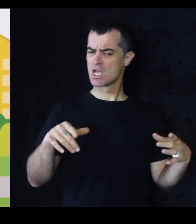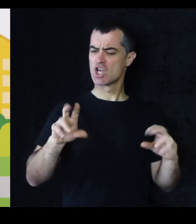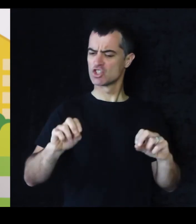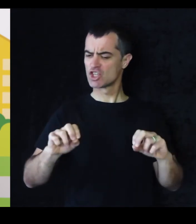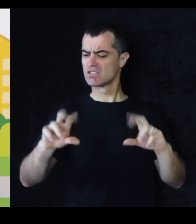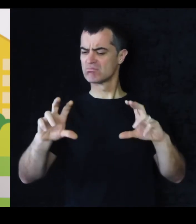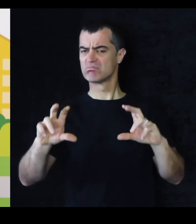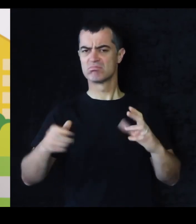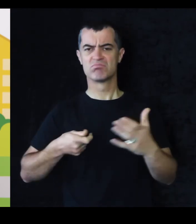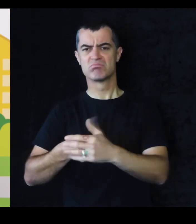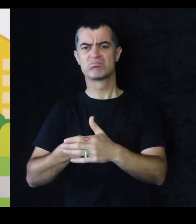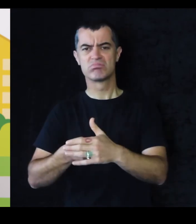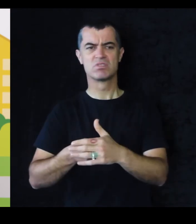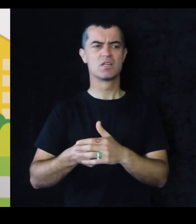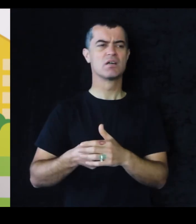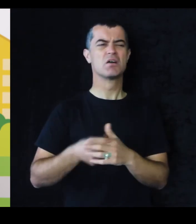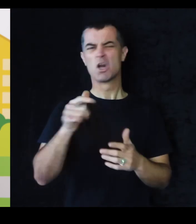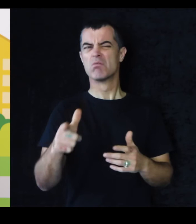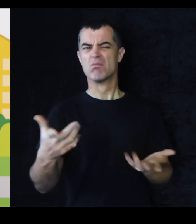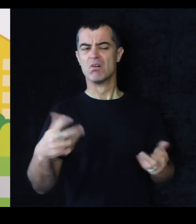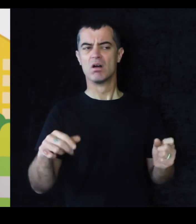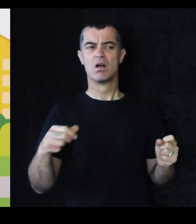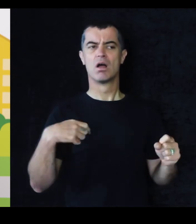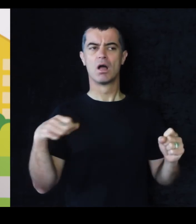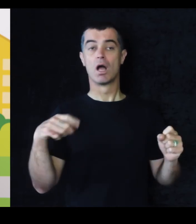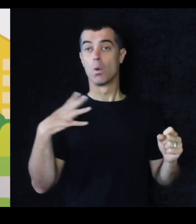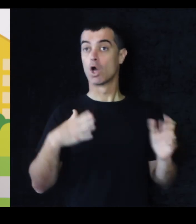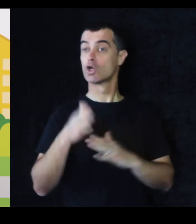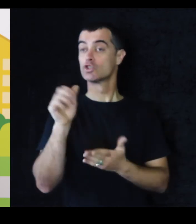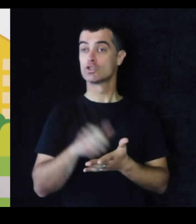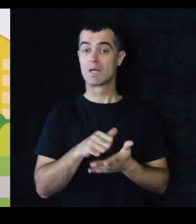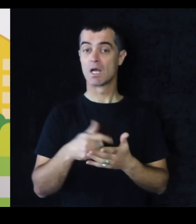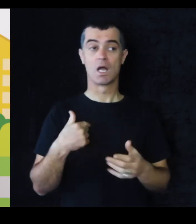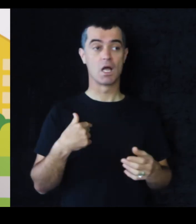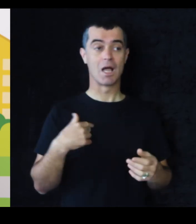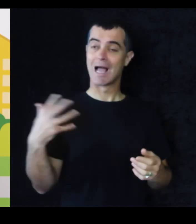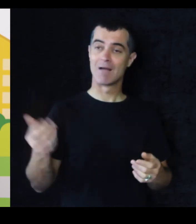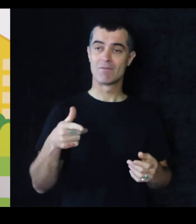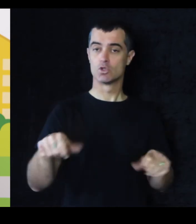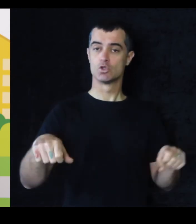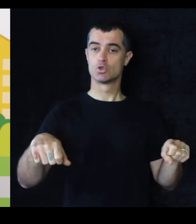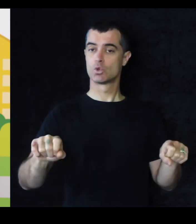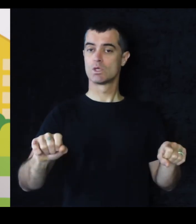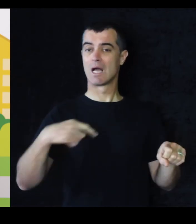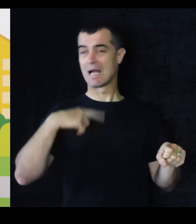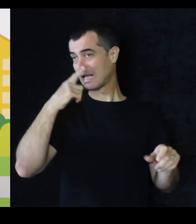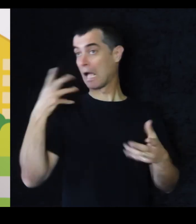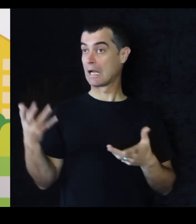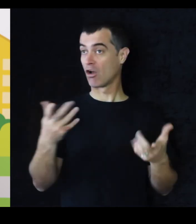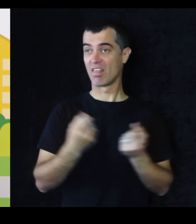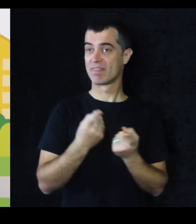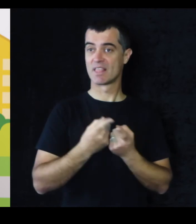by powering it up by the wall. So if I want to go shopping, I have to have the scooter because I just can't carry stuff